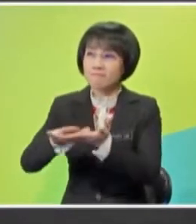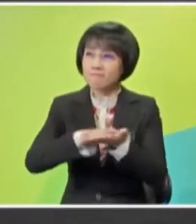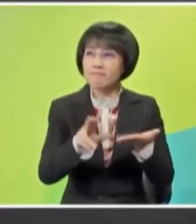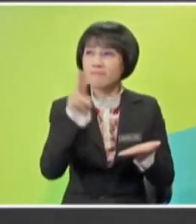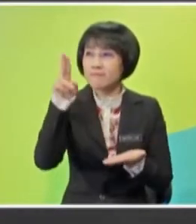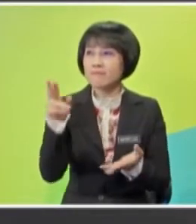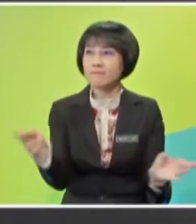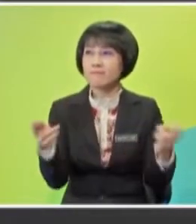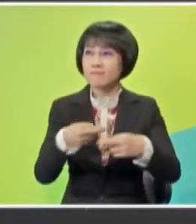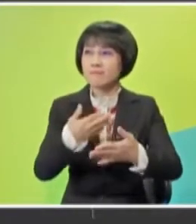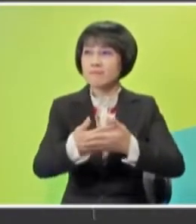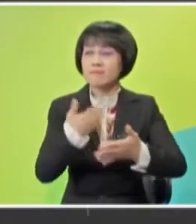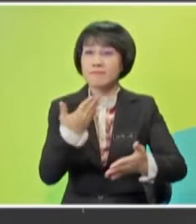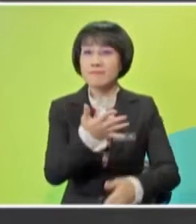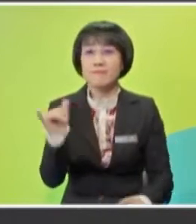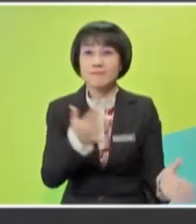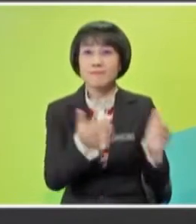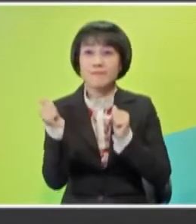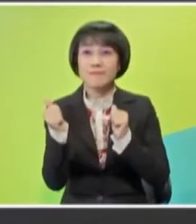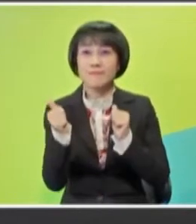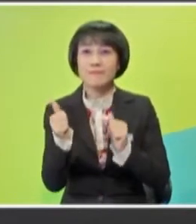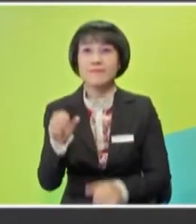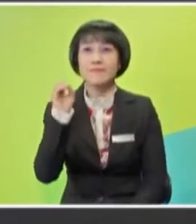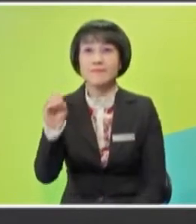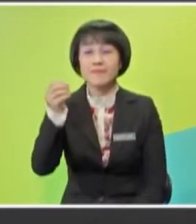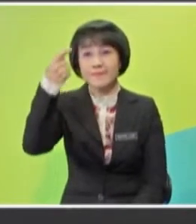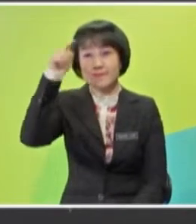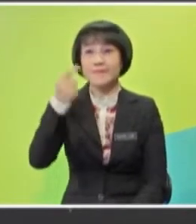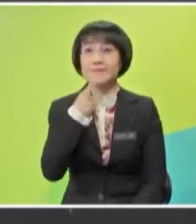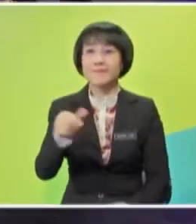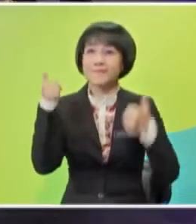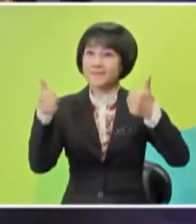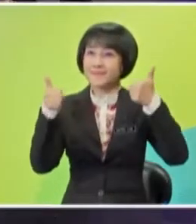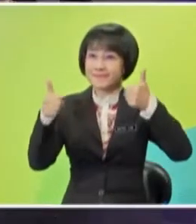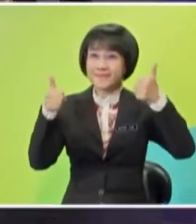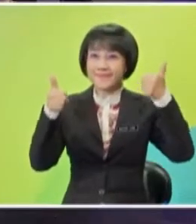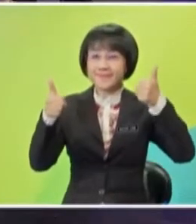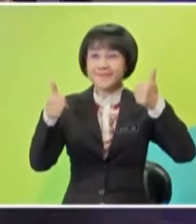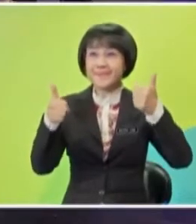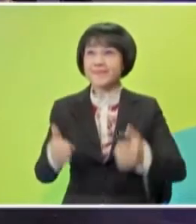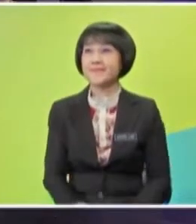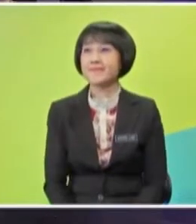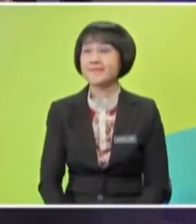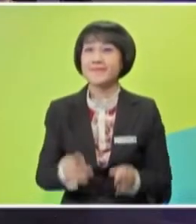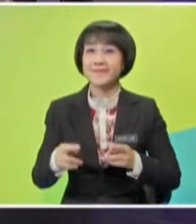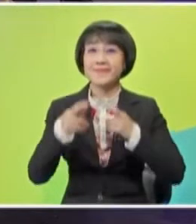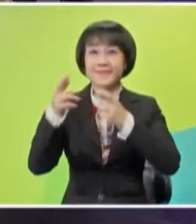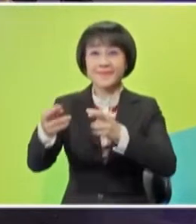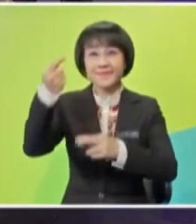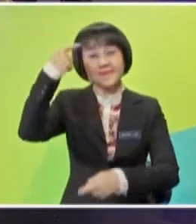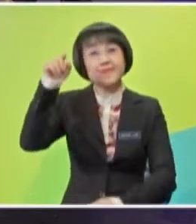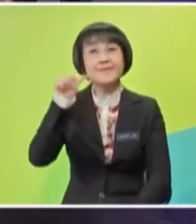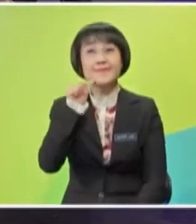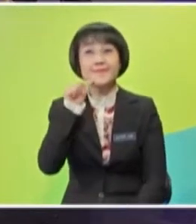before they leave. O for order. Okay. Good job. Good job. Well, Well done. And a reward for Aisha? Yes, a reward